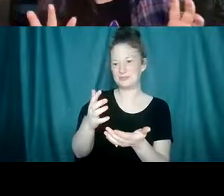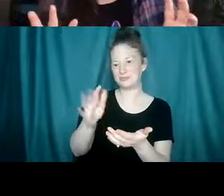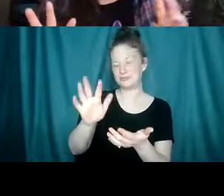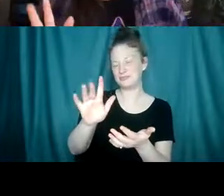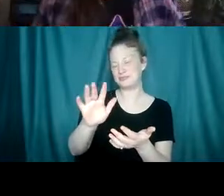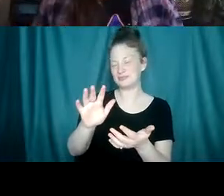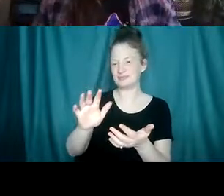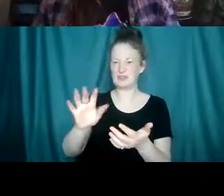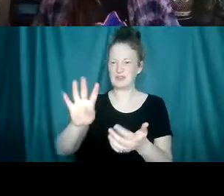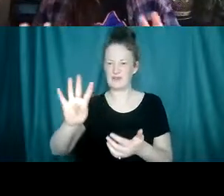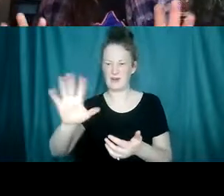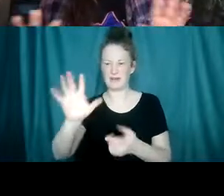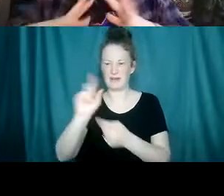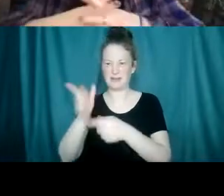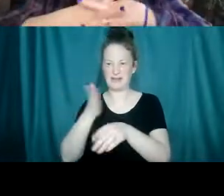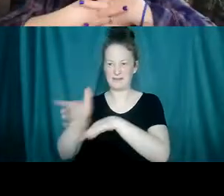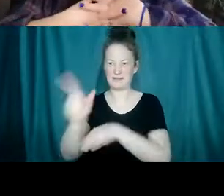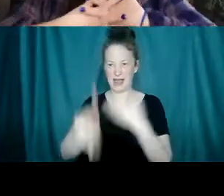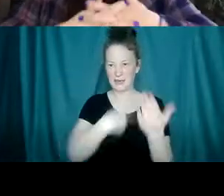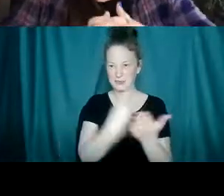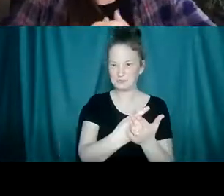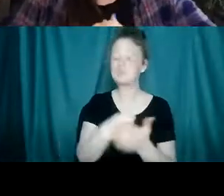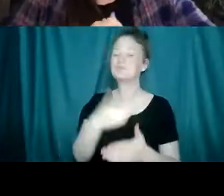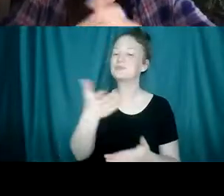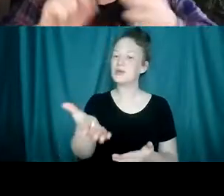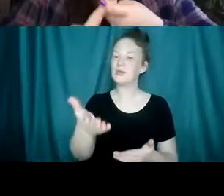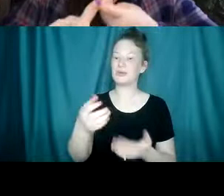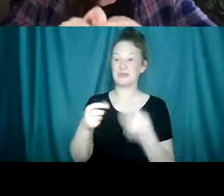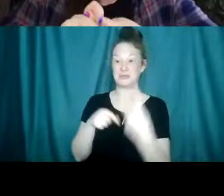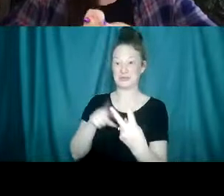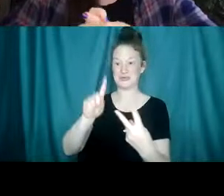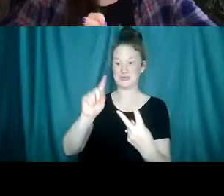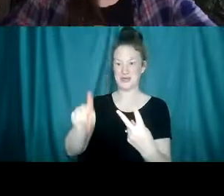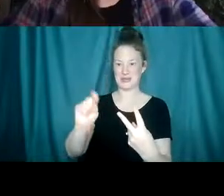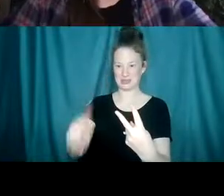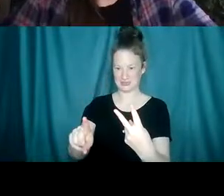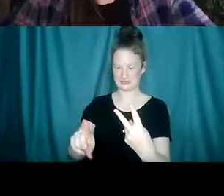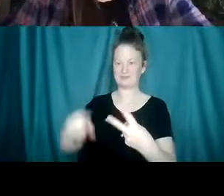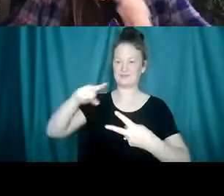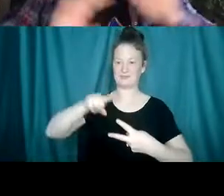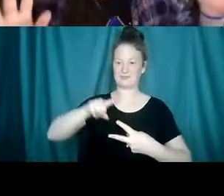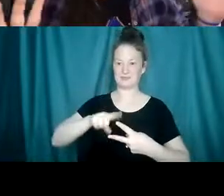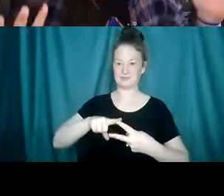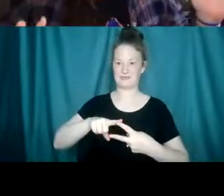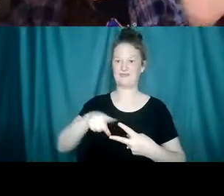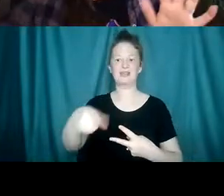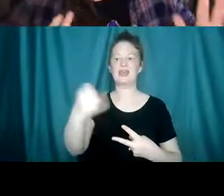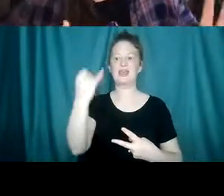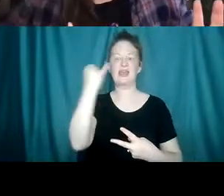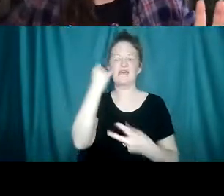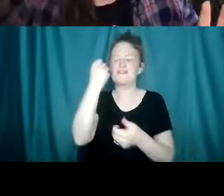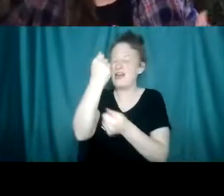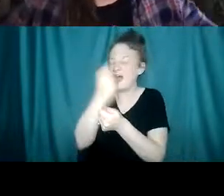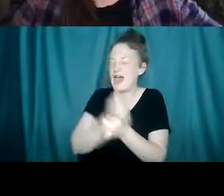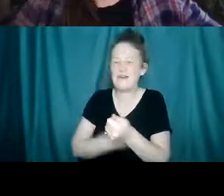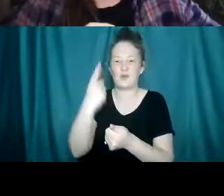two questions before we let you go at the end of these sessions. One is, if you had everyone's attention in the whole